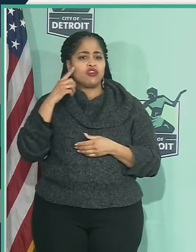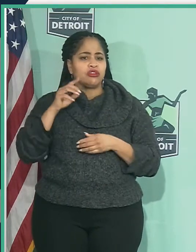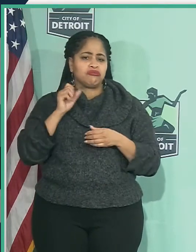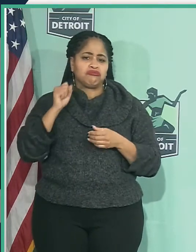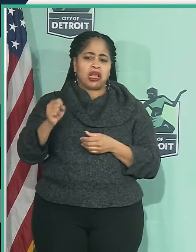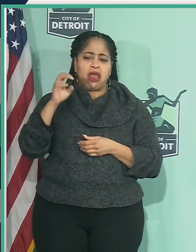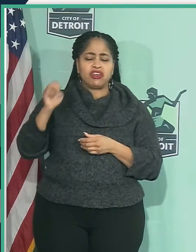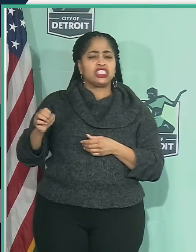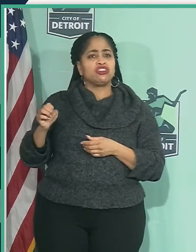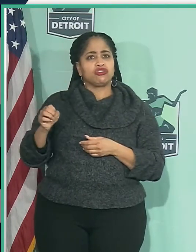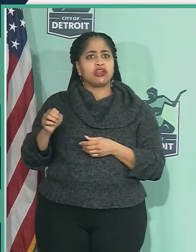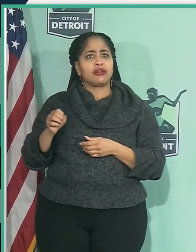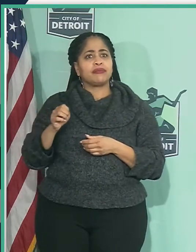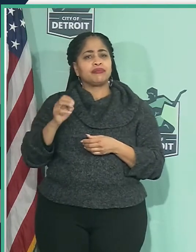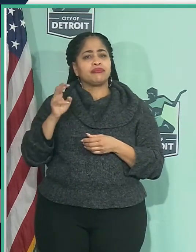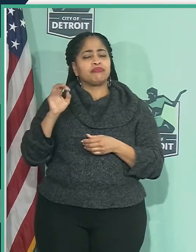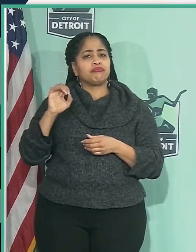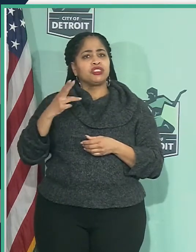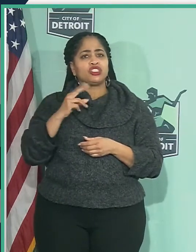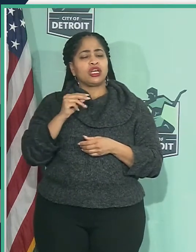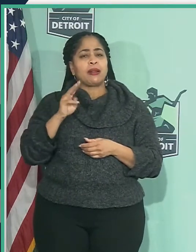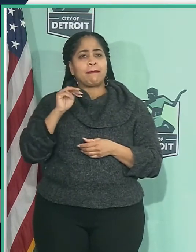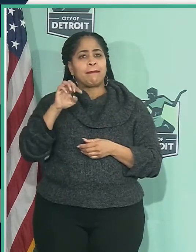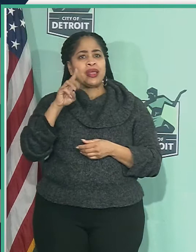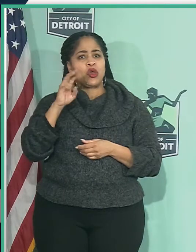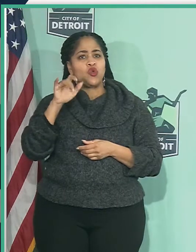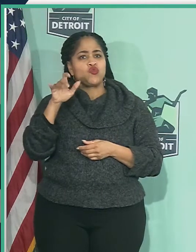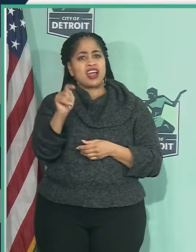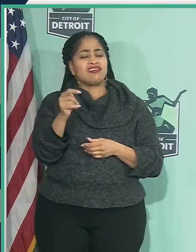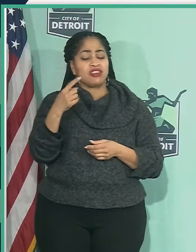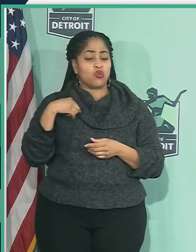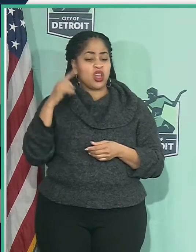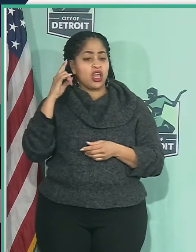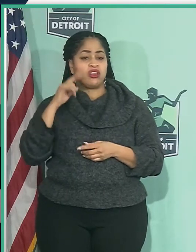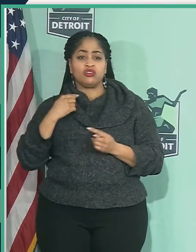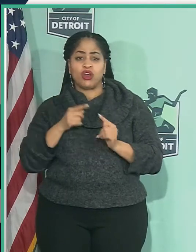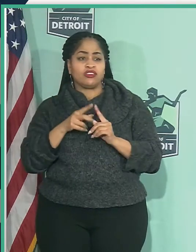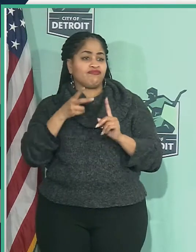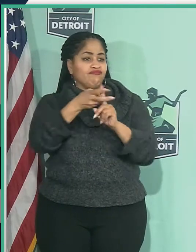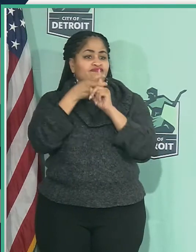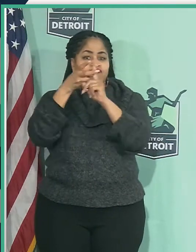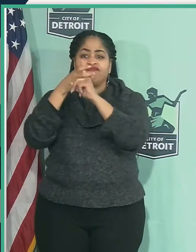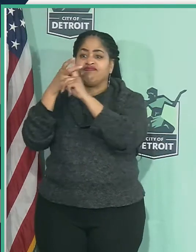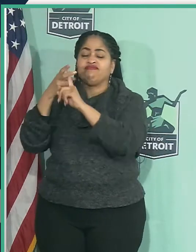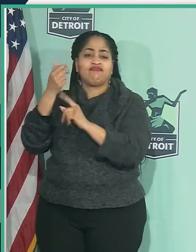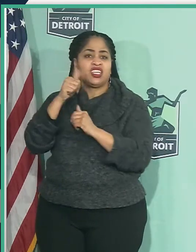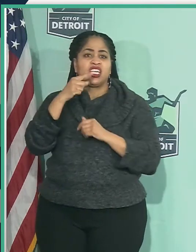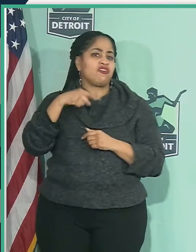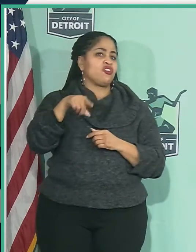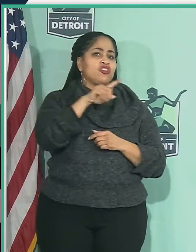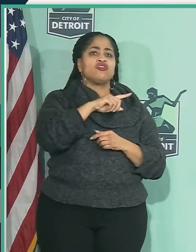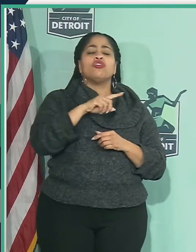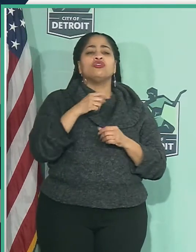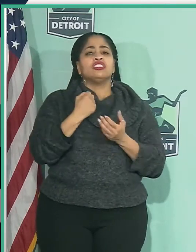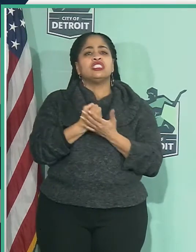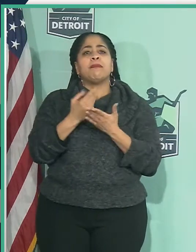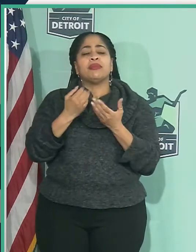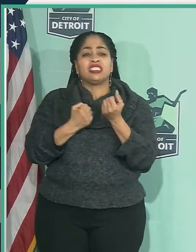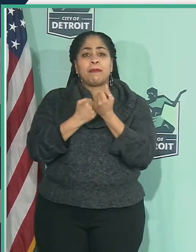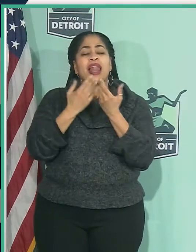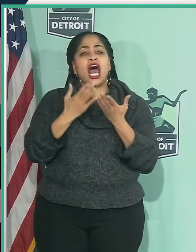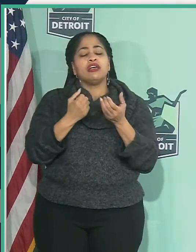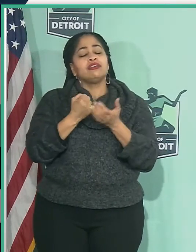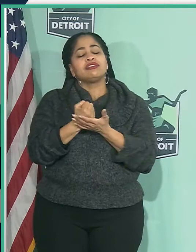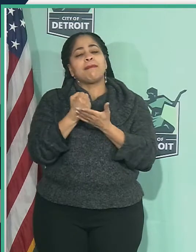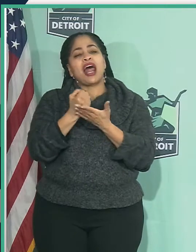and across the Midwest. We are going after every single one of those supplier plants. But our competitors in